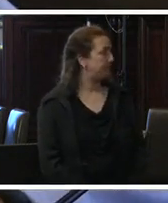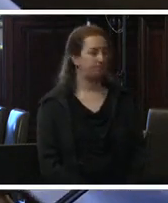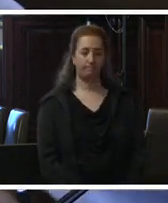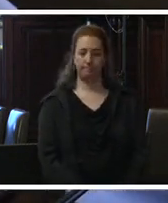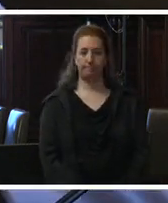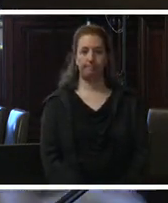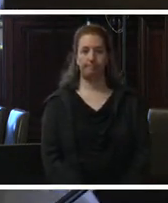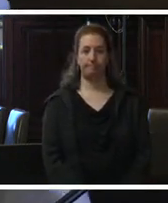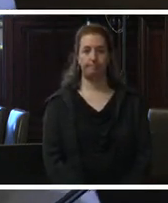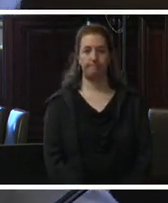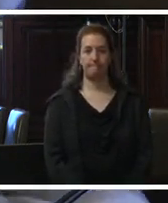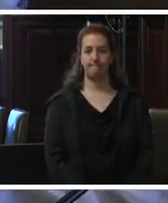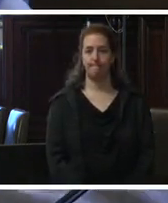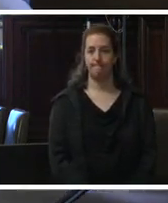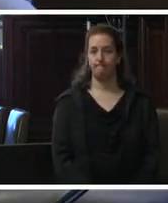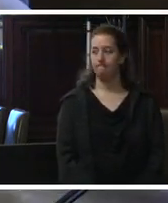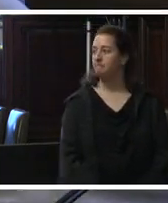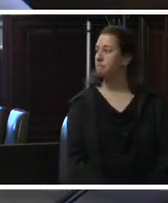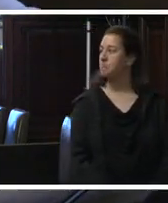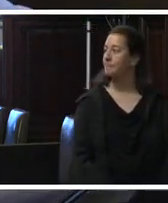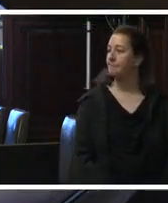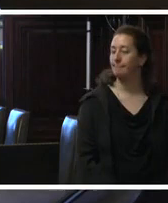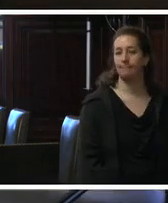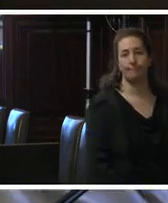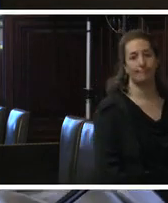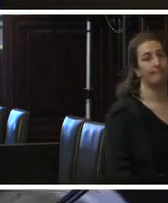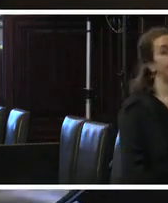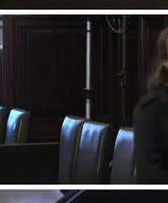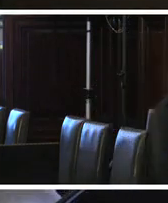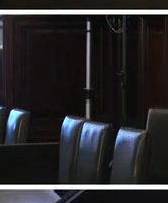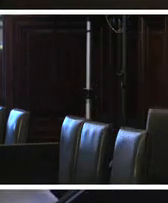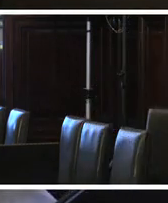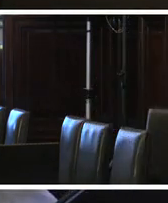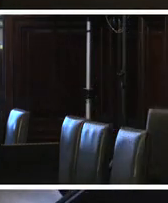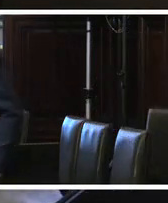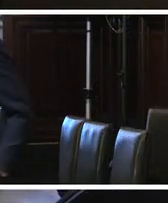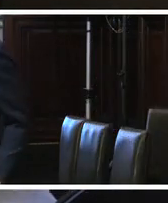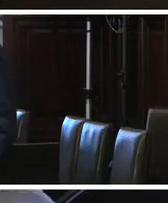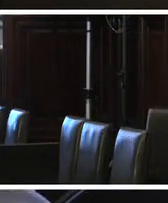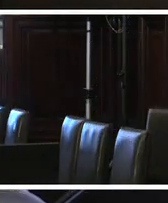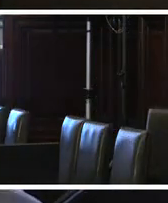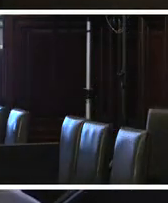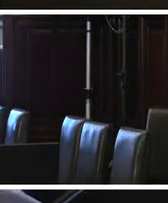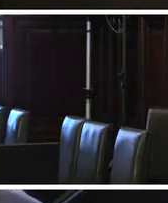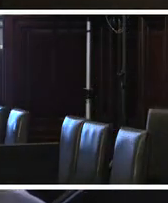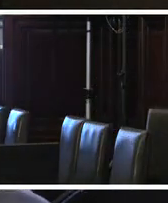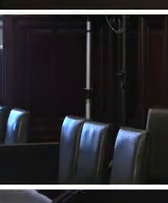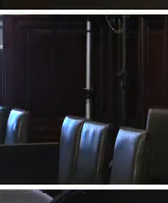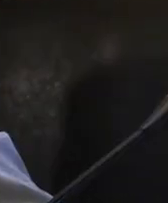Latin America. And we have here the civil